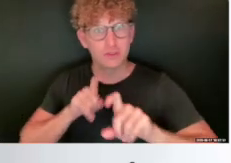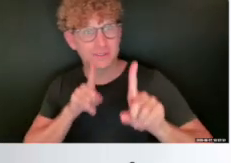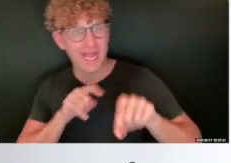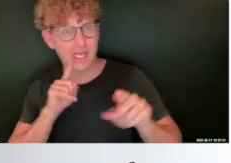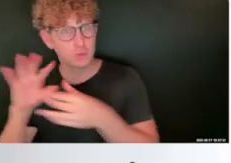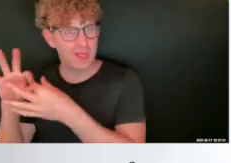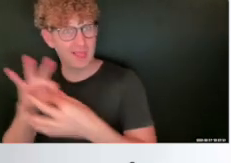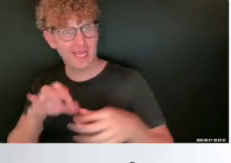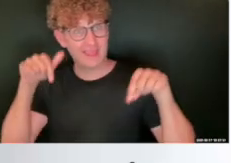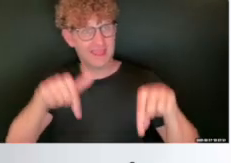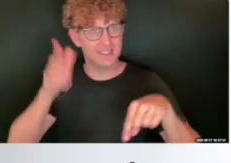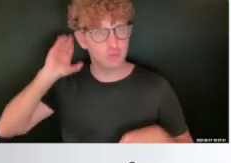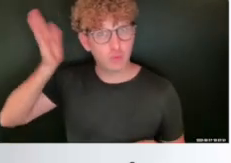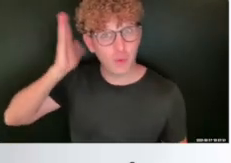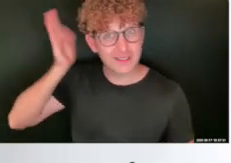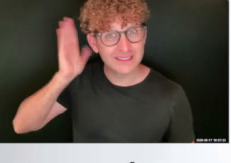to